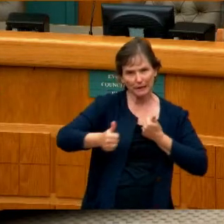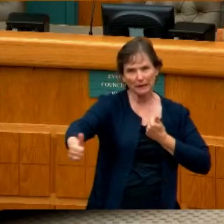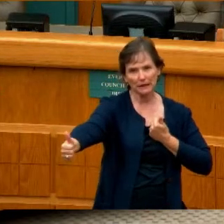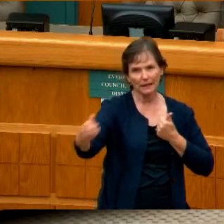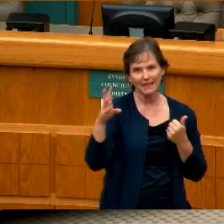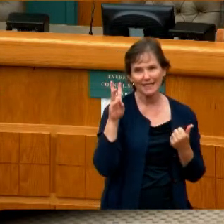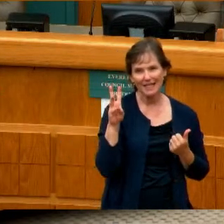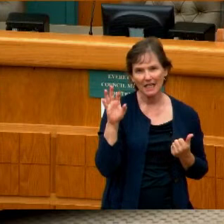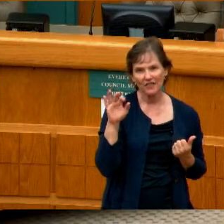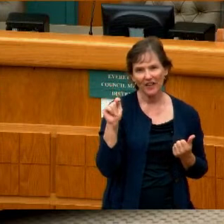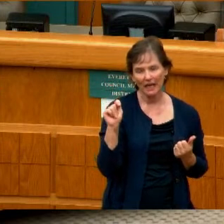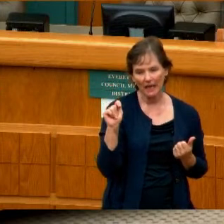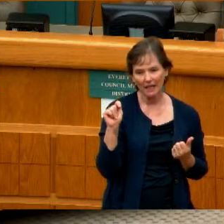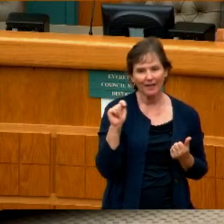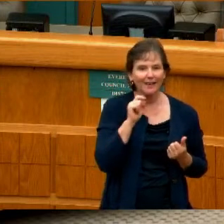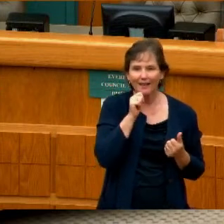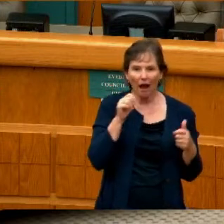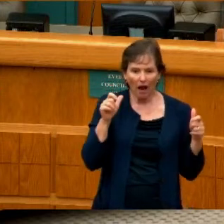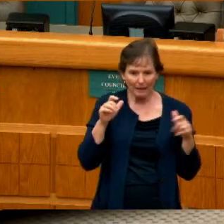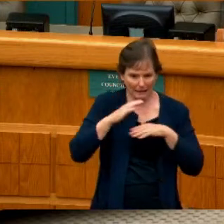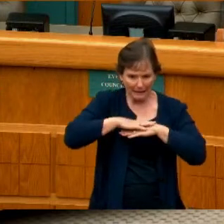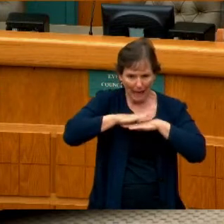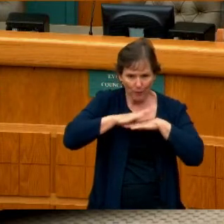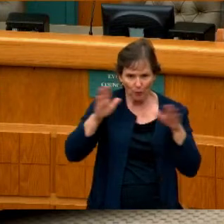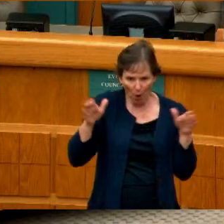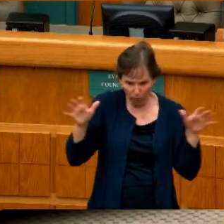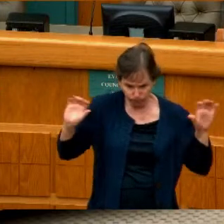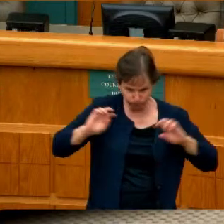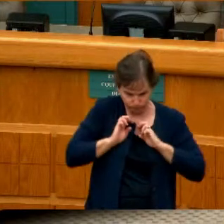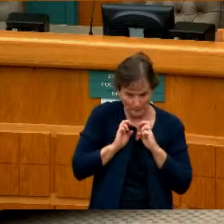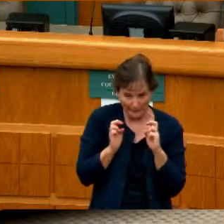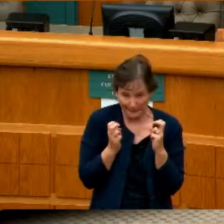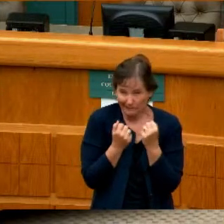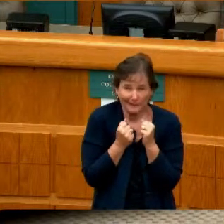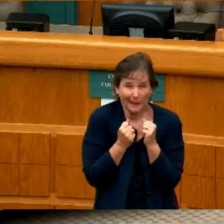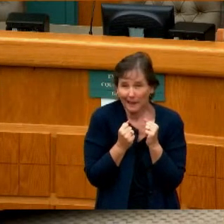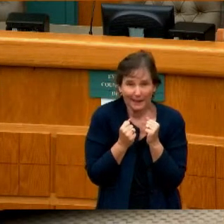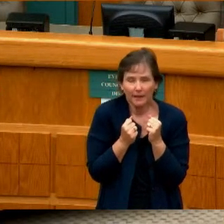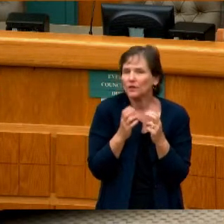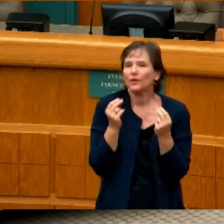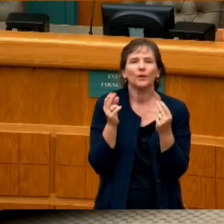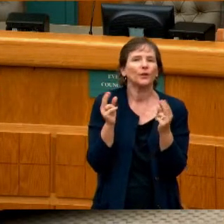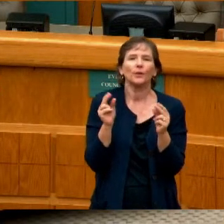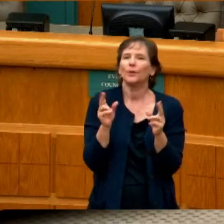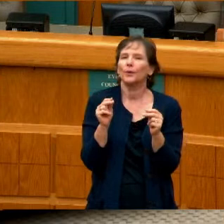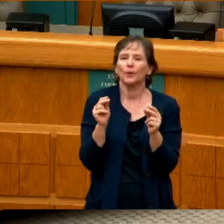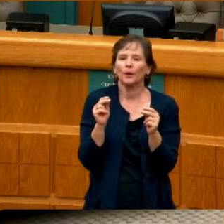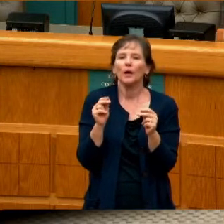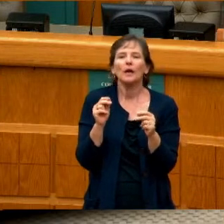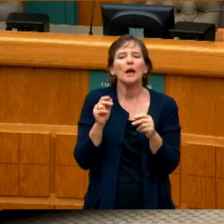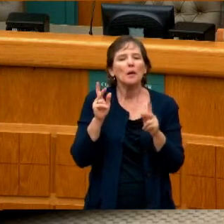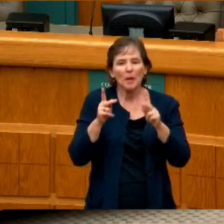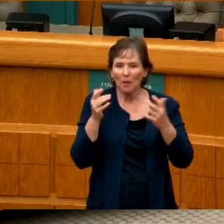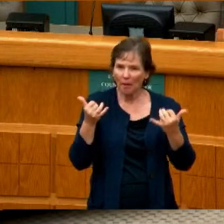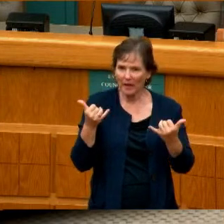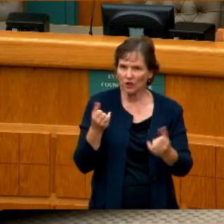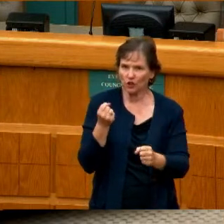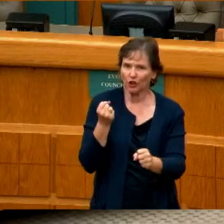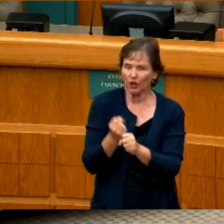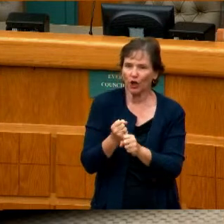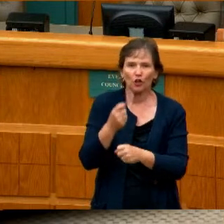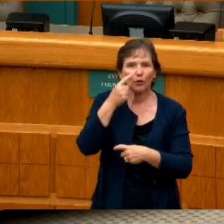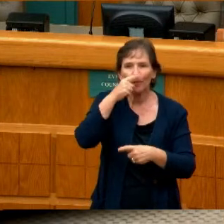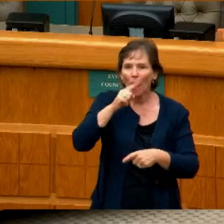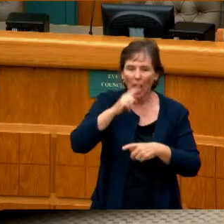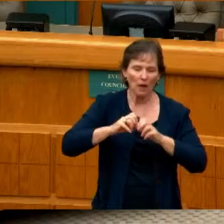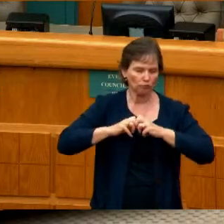course, watching your social distance. So instead of that family gathering, everyone's squeezed in around the table, no